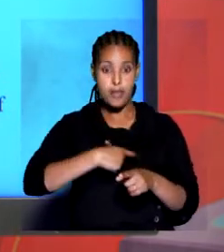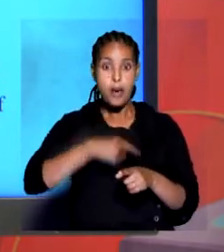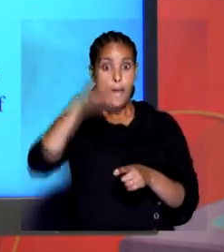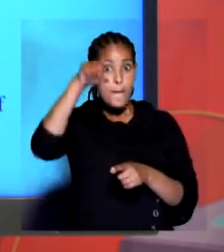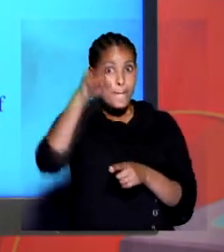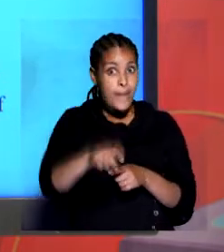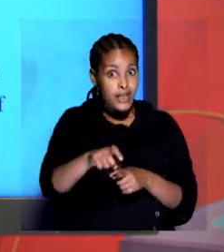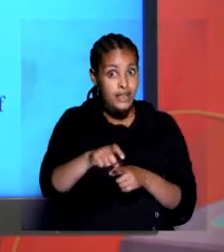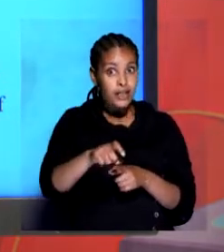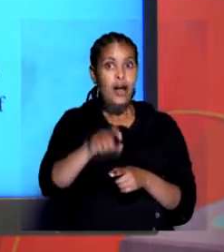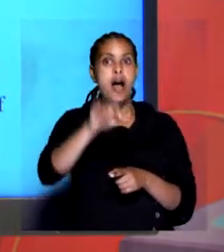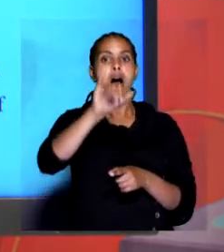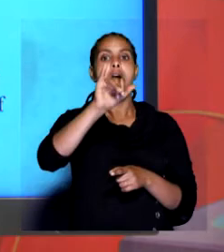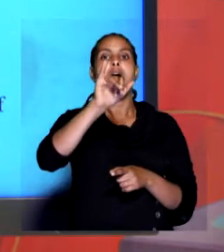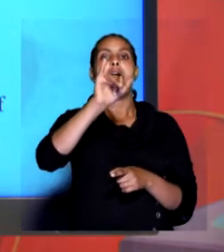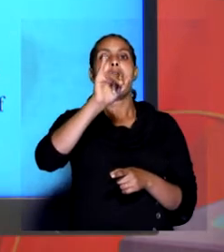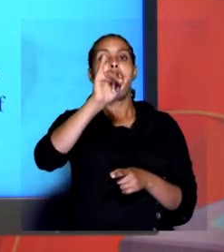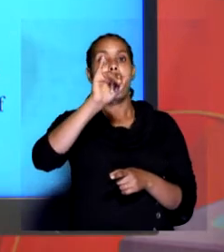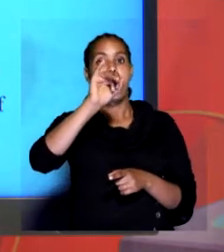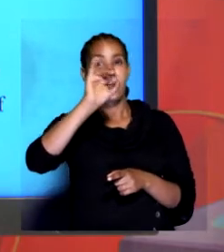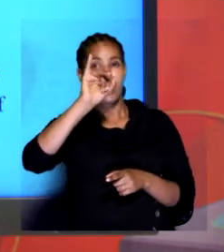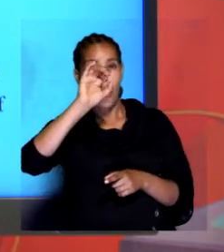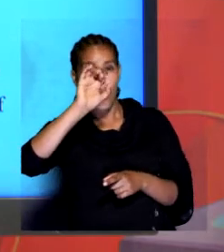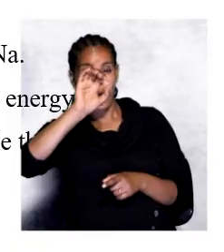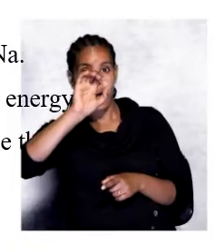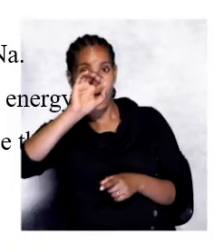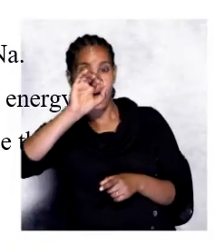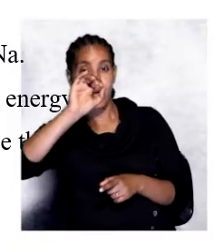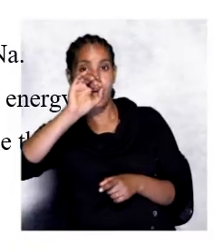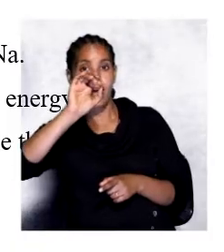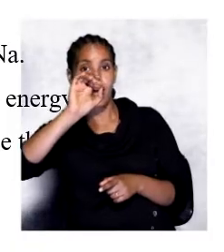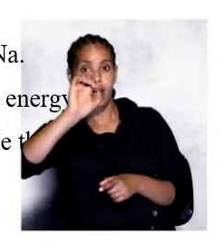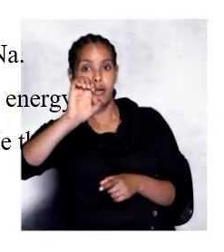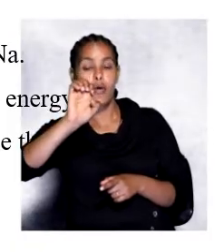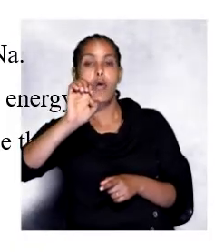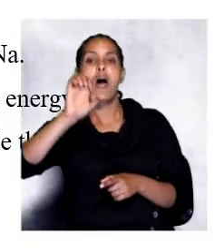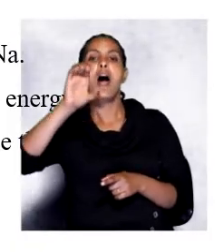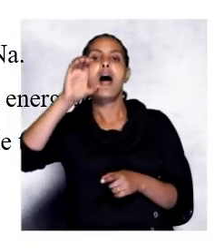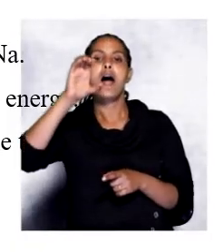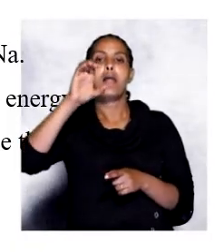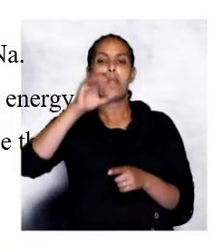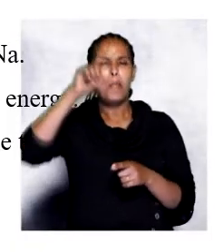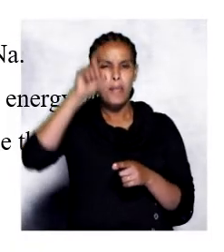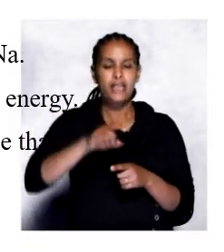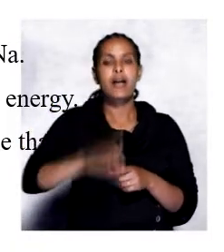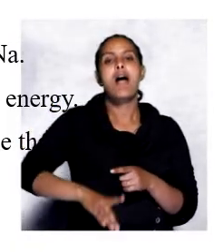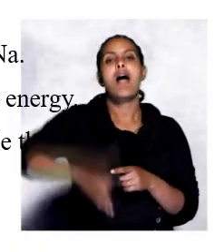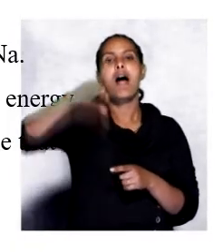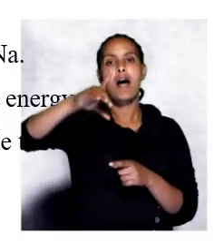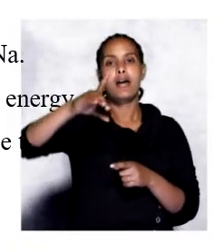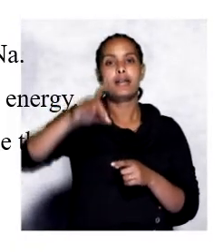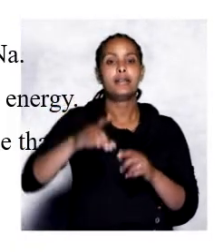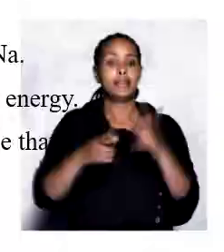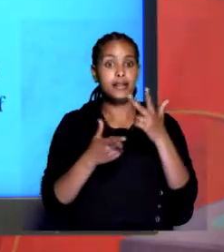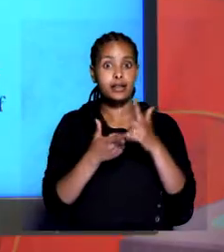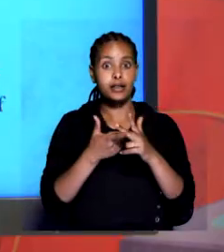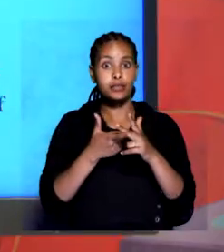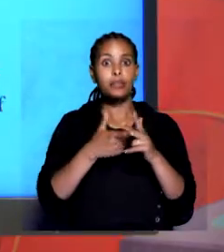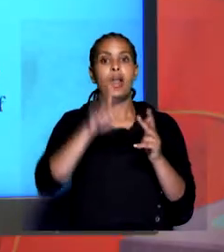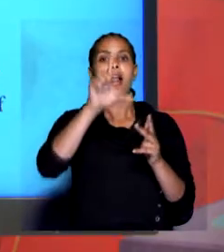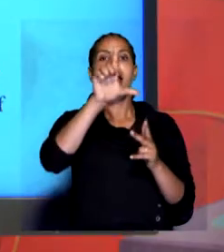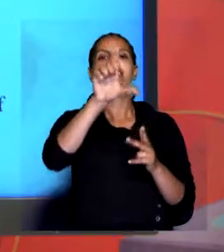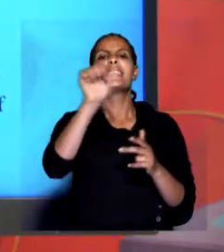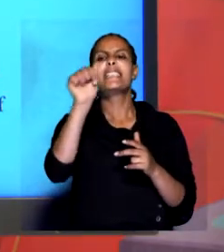must be high. Electron affinity must be high. 3.